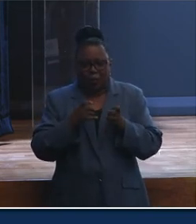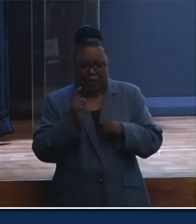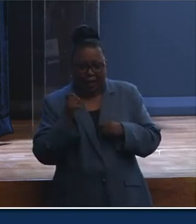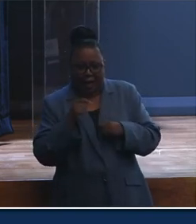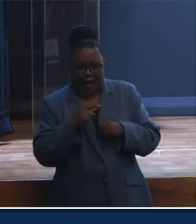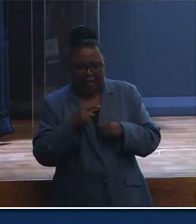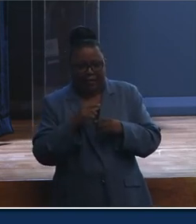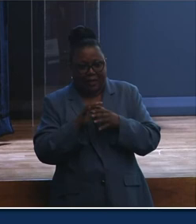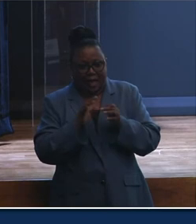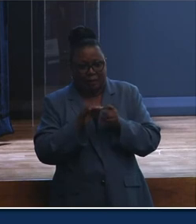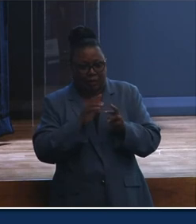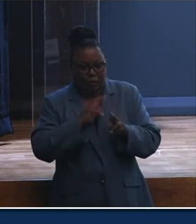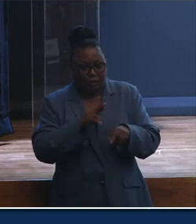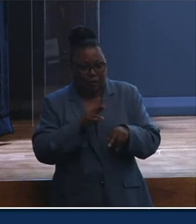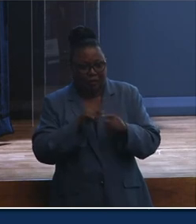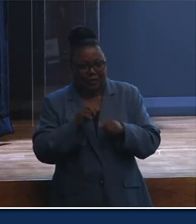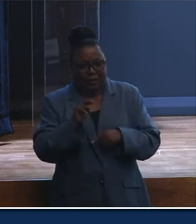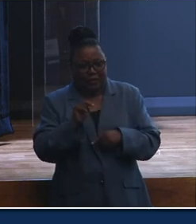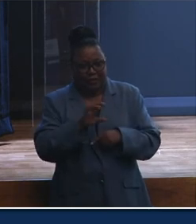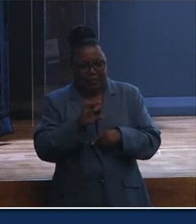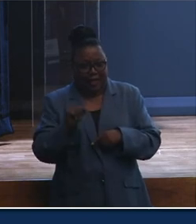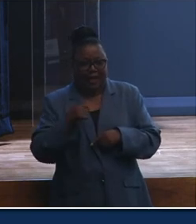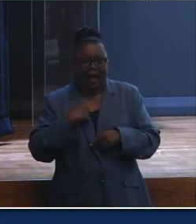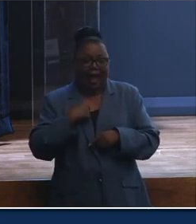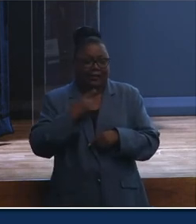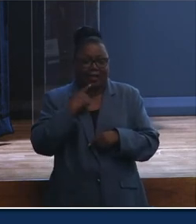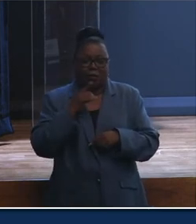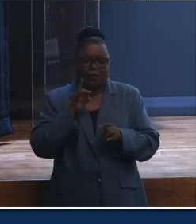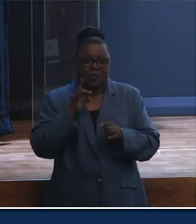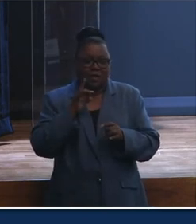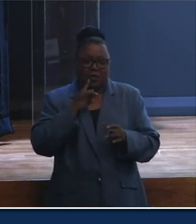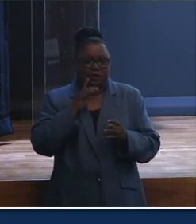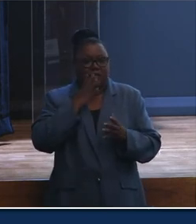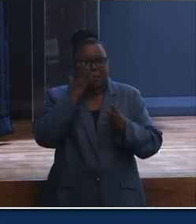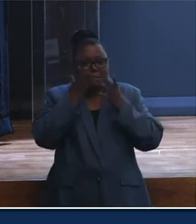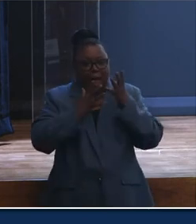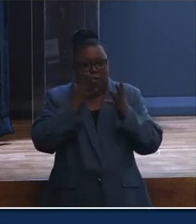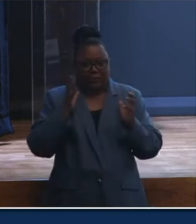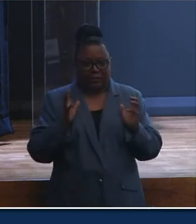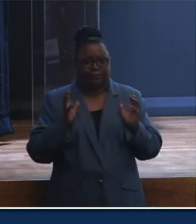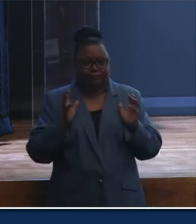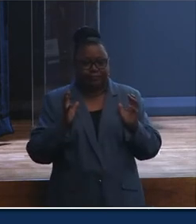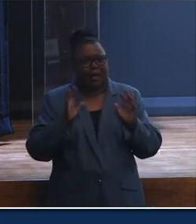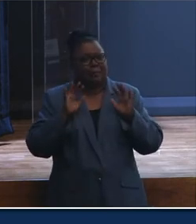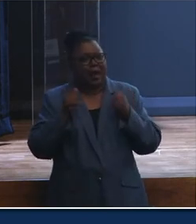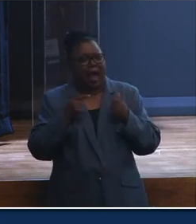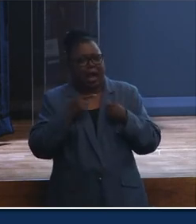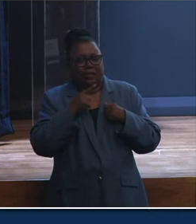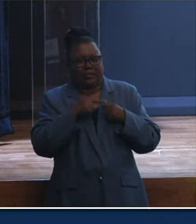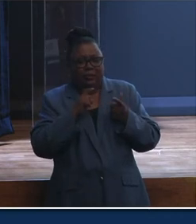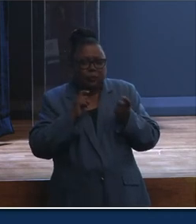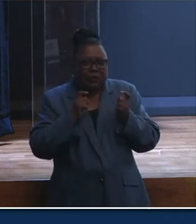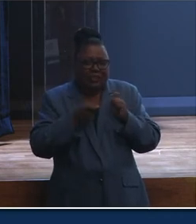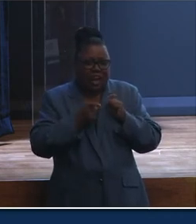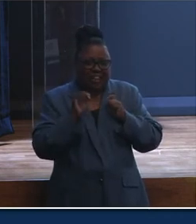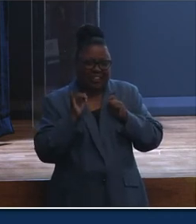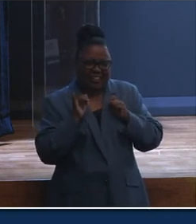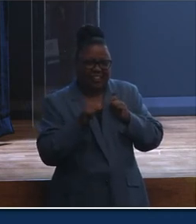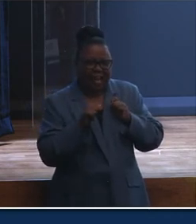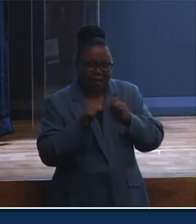you to comment on the response of the NCAA. I'll just say it was absolutely embarrassing. But how do we change